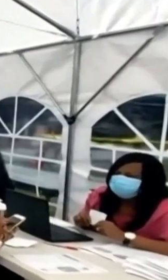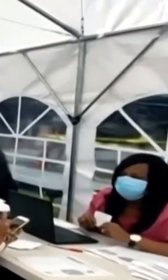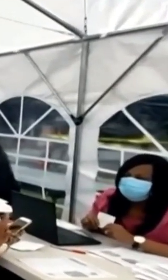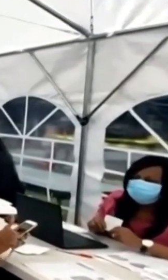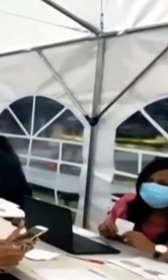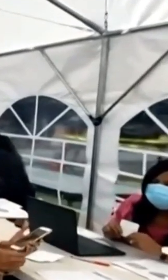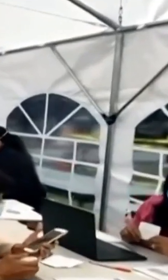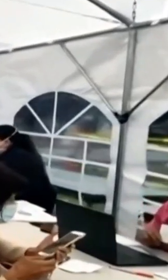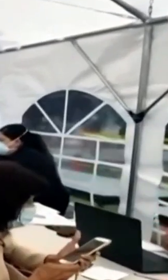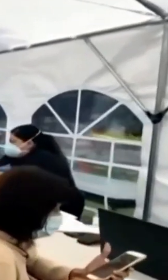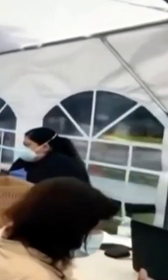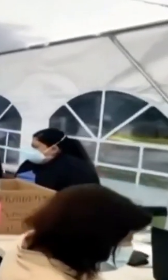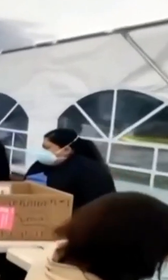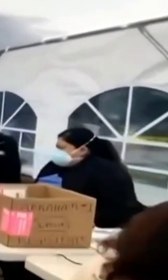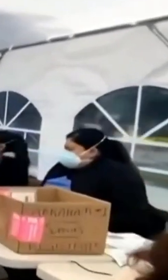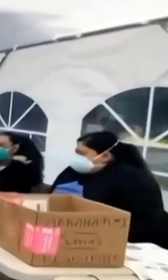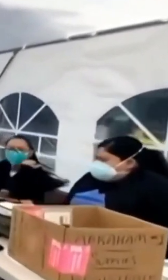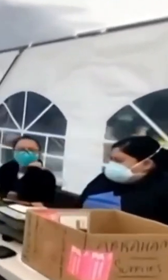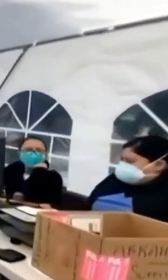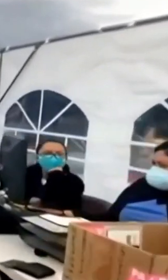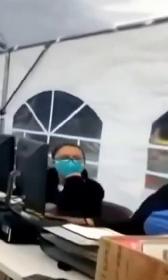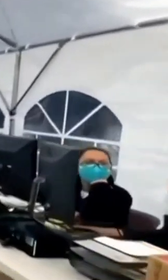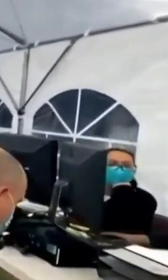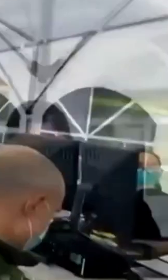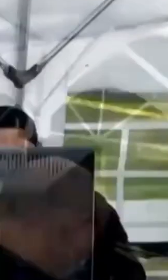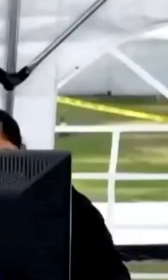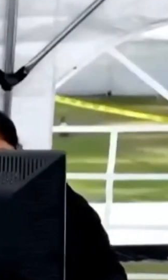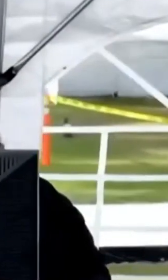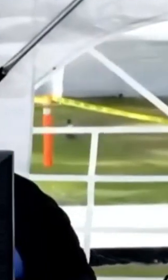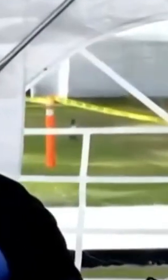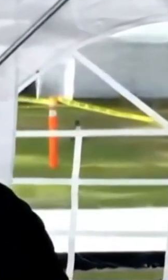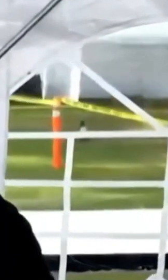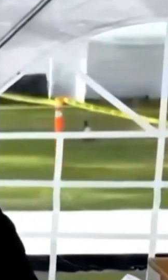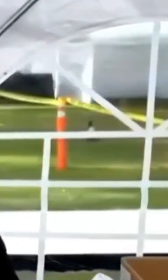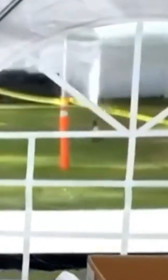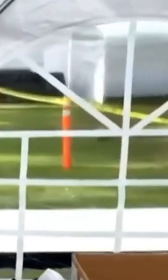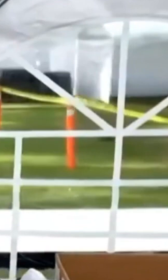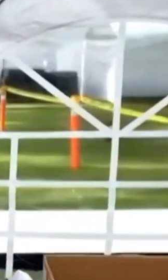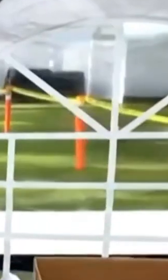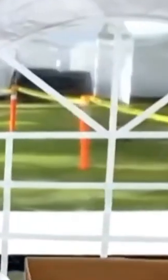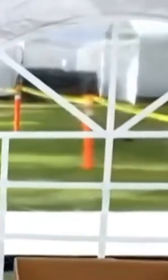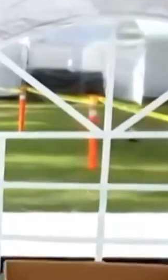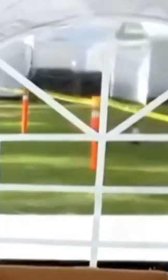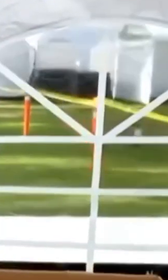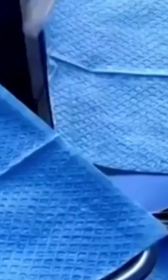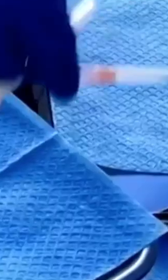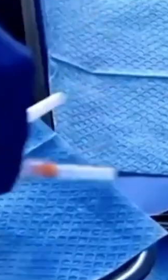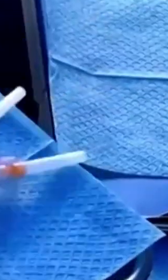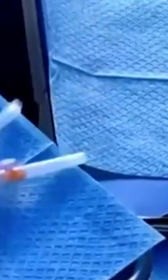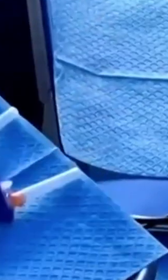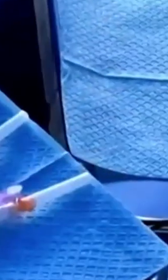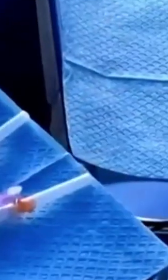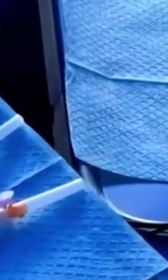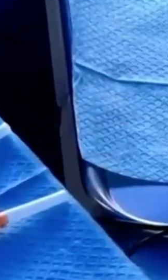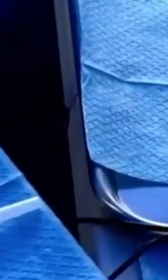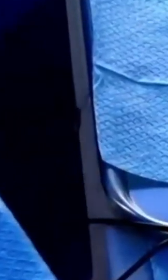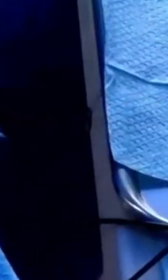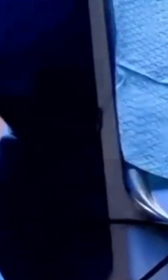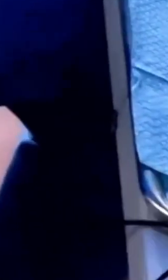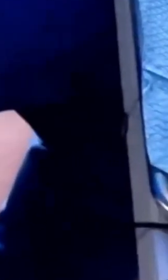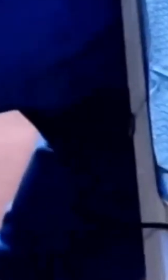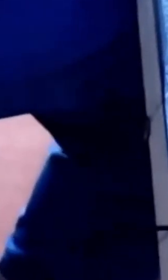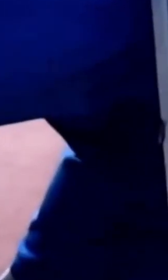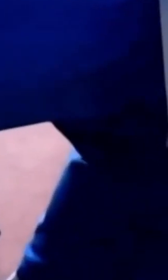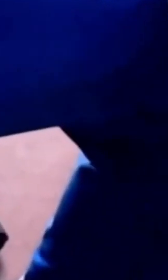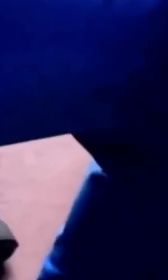that vaccines in a predominantly Black and brown community are going predominantly to Black and brown people. And to make sure that happens, Dr.